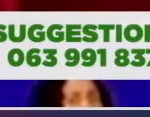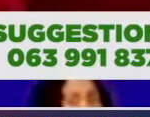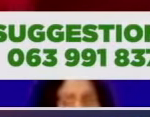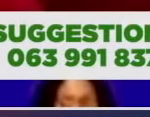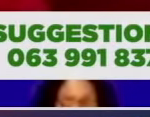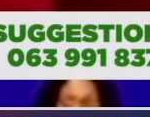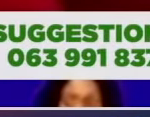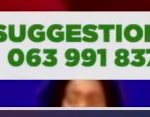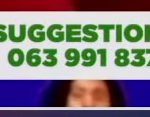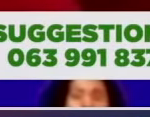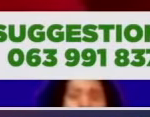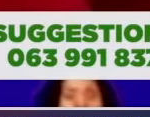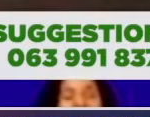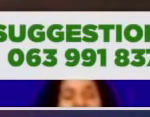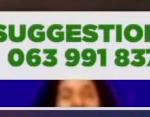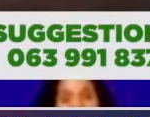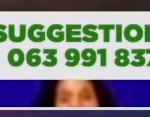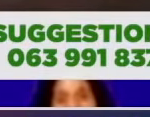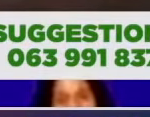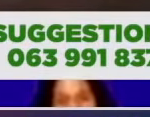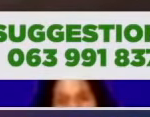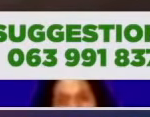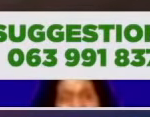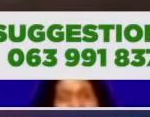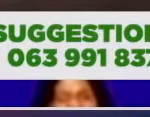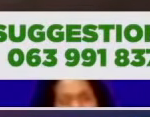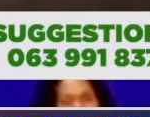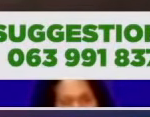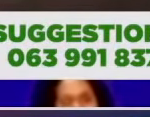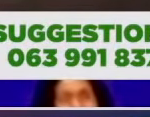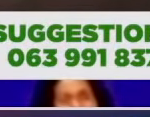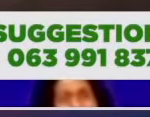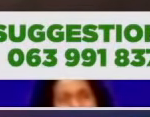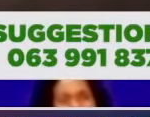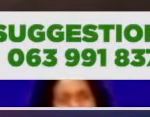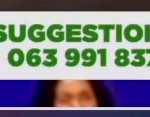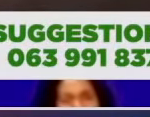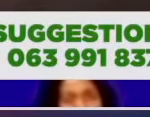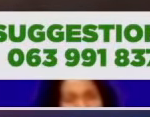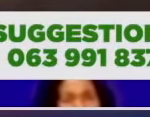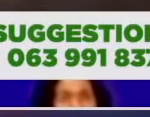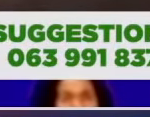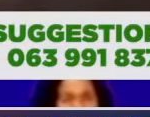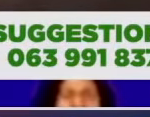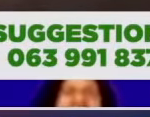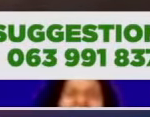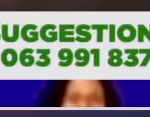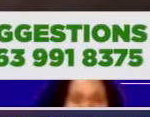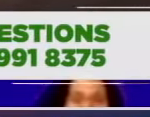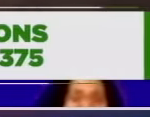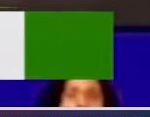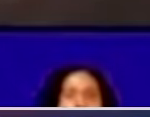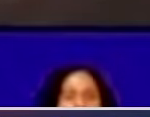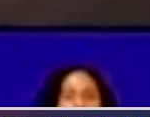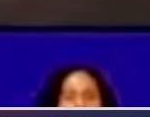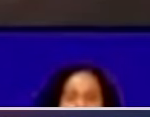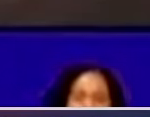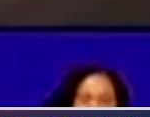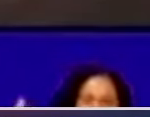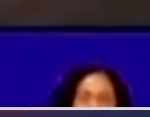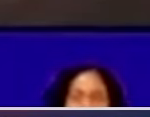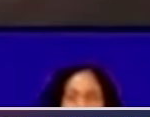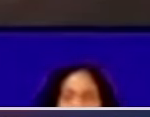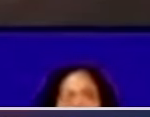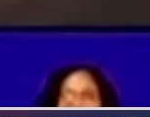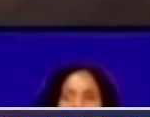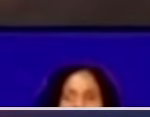Why does Minister Angie Motshekga still serve as our education minister? She's had the same job for 13 years now. During this time,